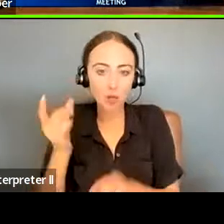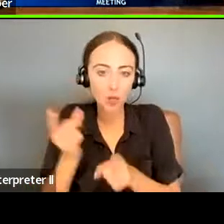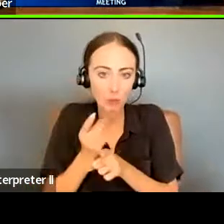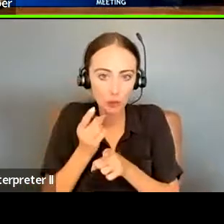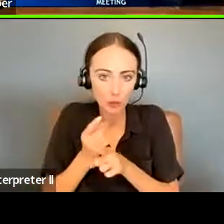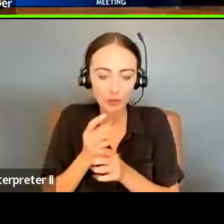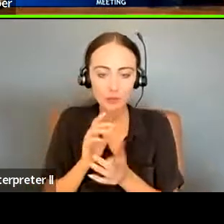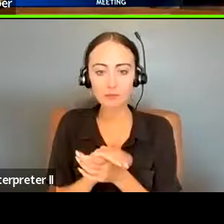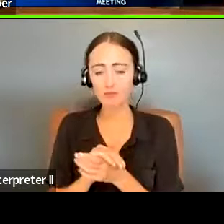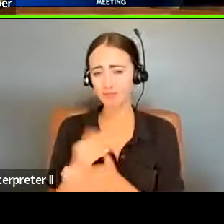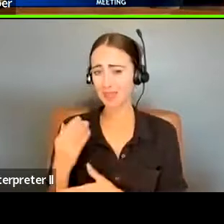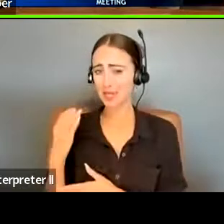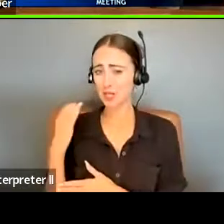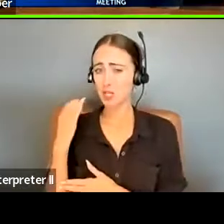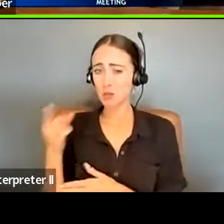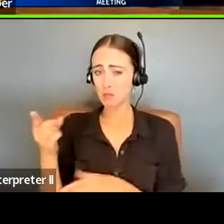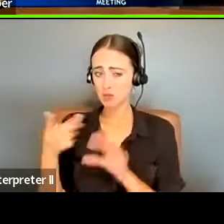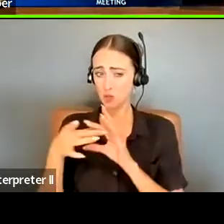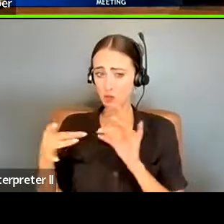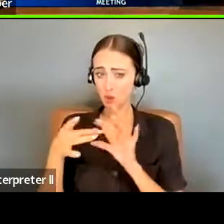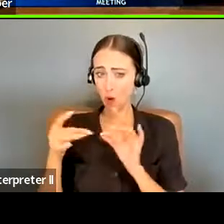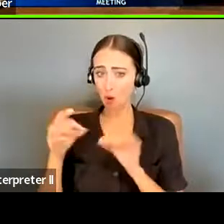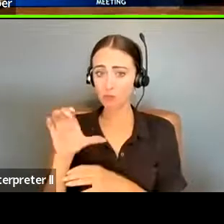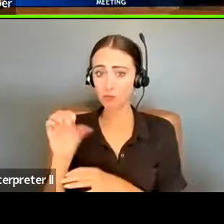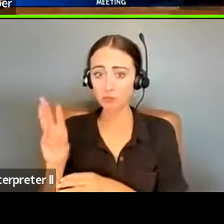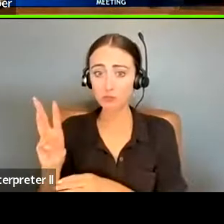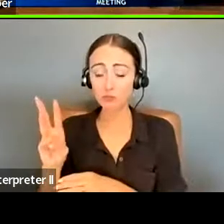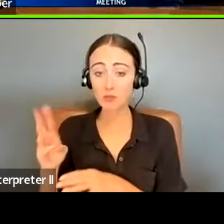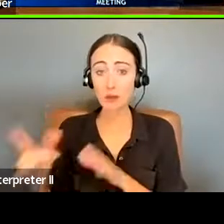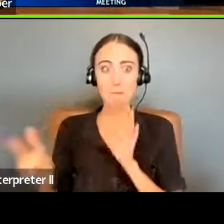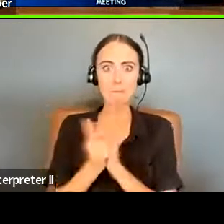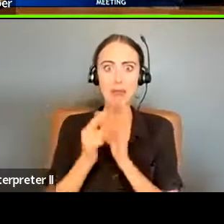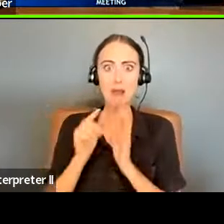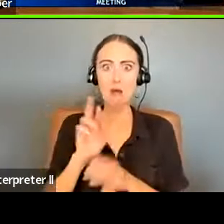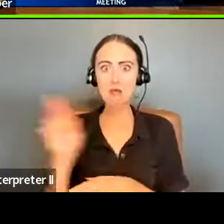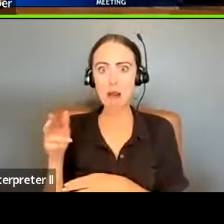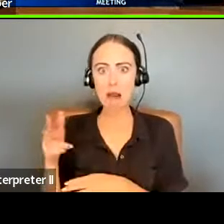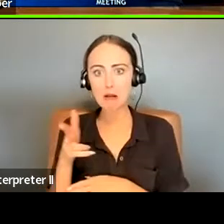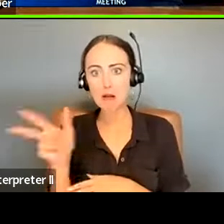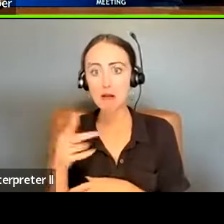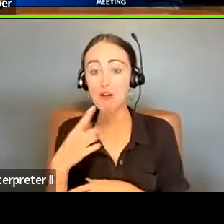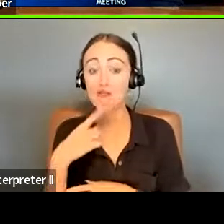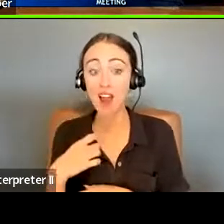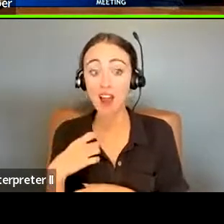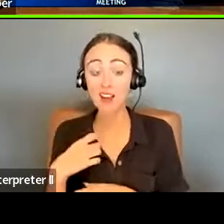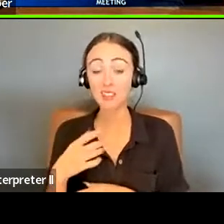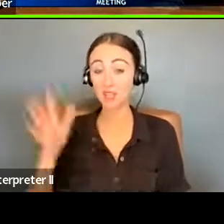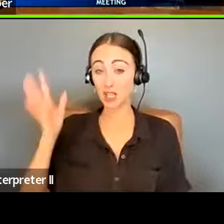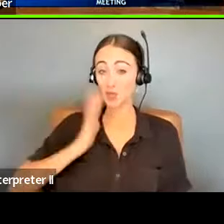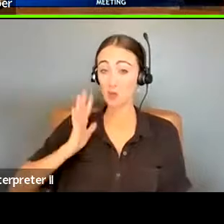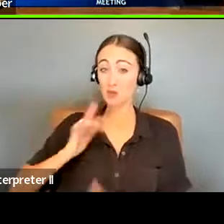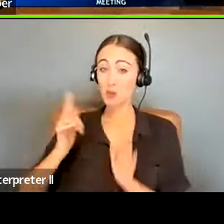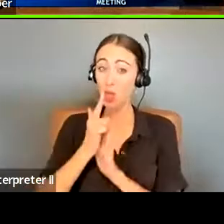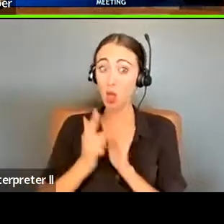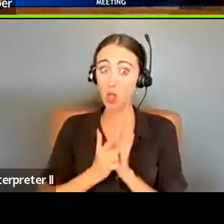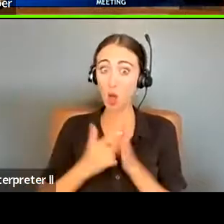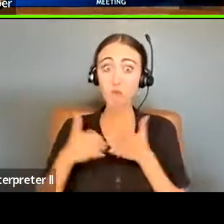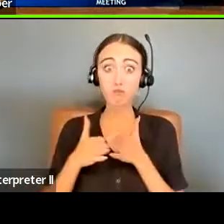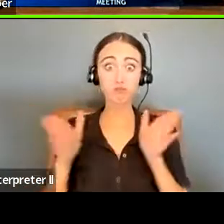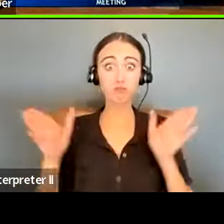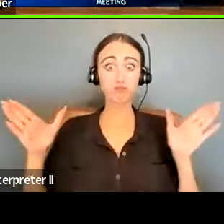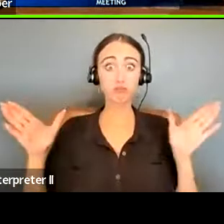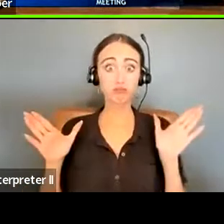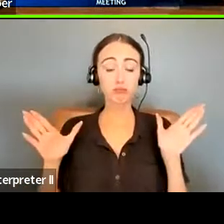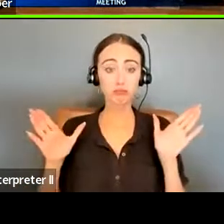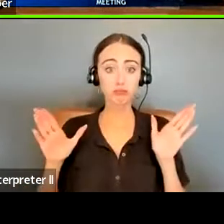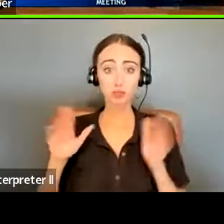Chairman Mendelson, you may note in the committee of the whole that banning rights on red was actually the law nationwide, if I